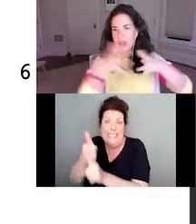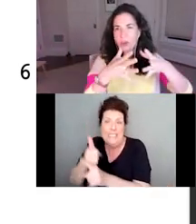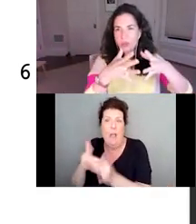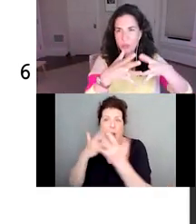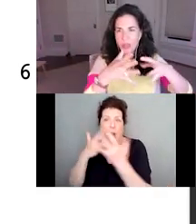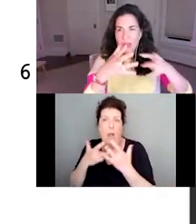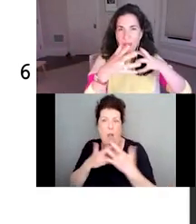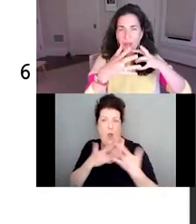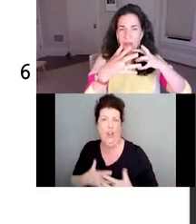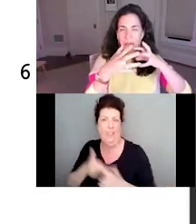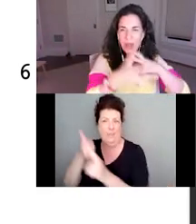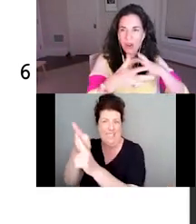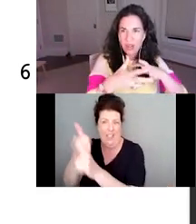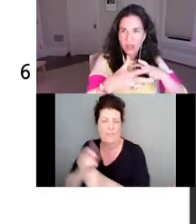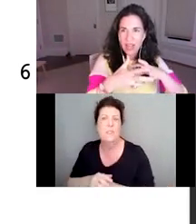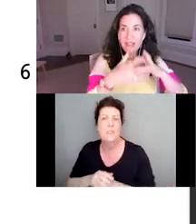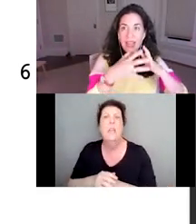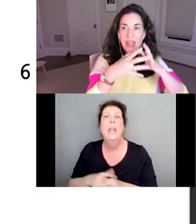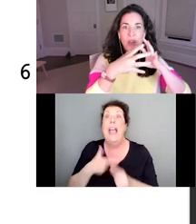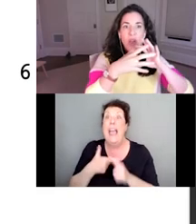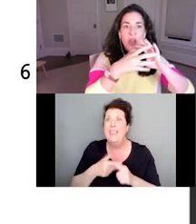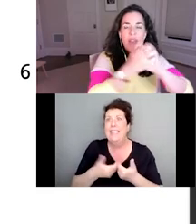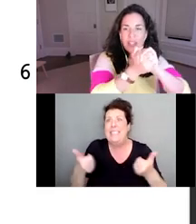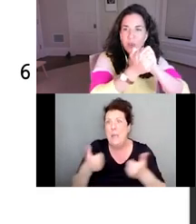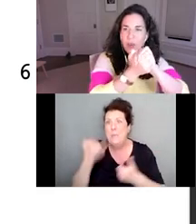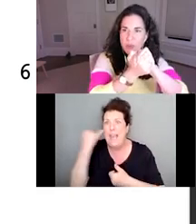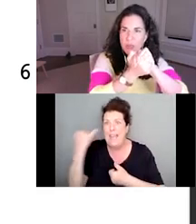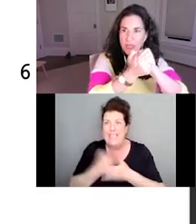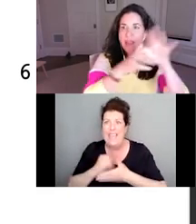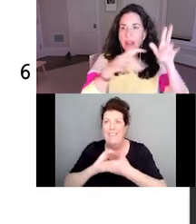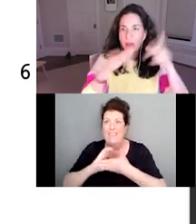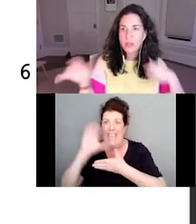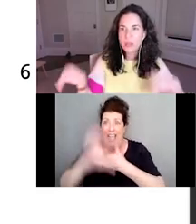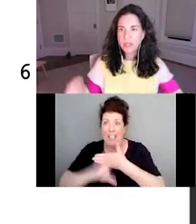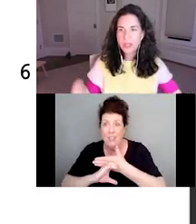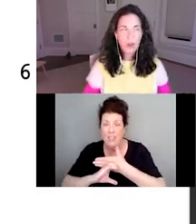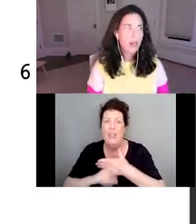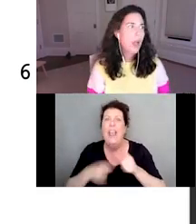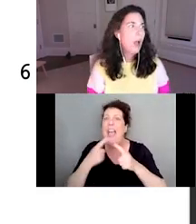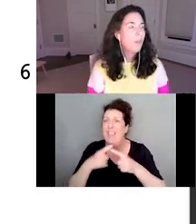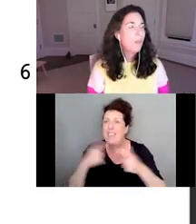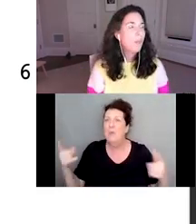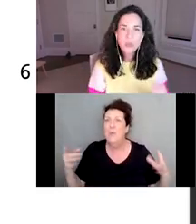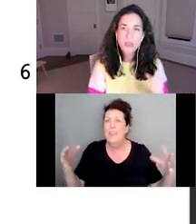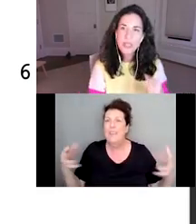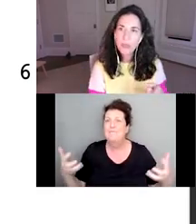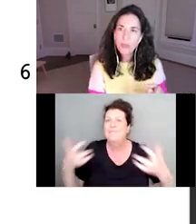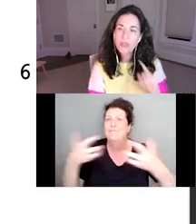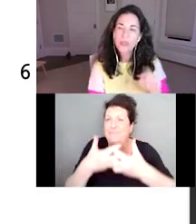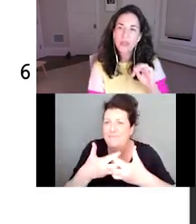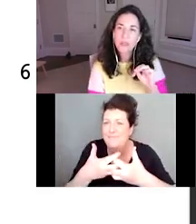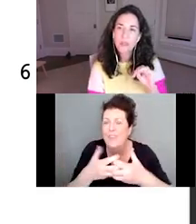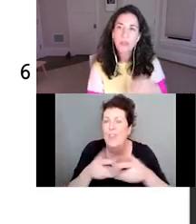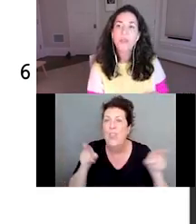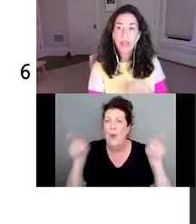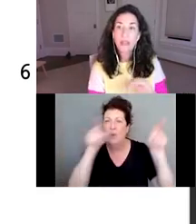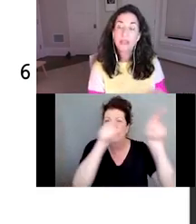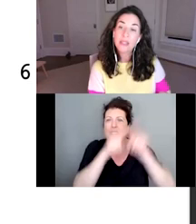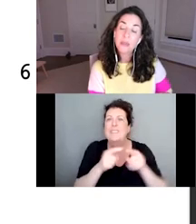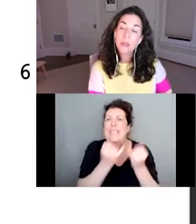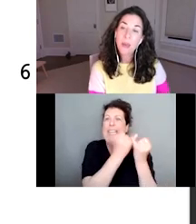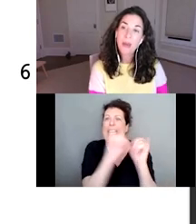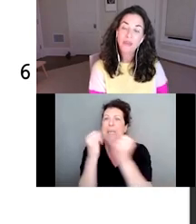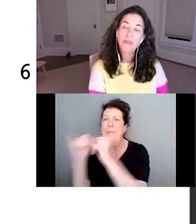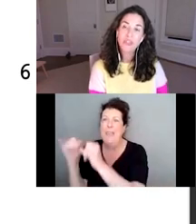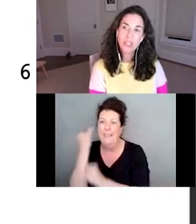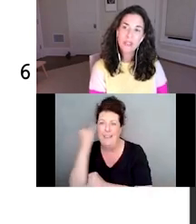so I think those became married and then that's what I was missing. And then I was able to keep writing. Um, this was the, this was the episode that had the